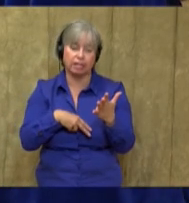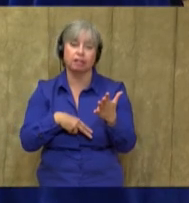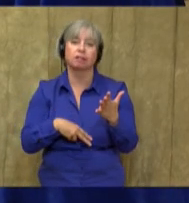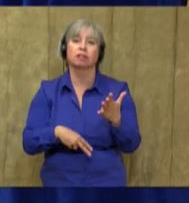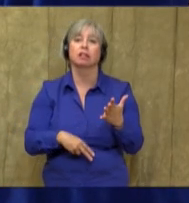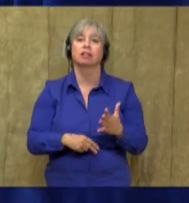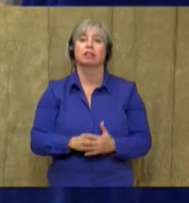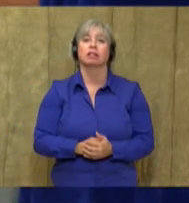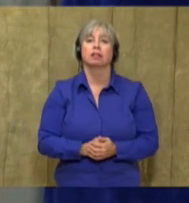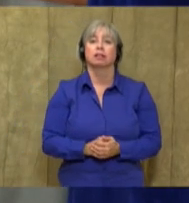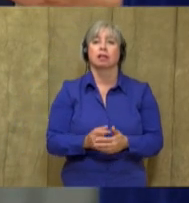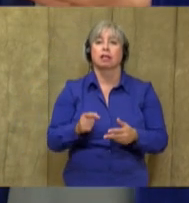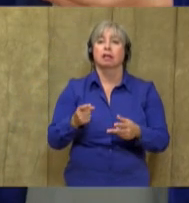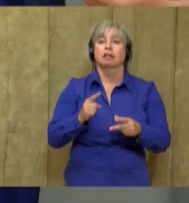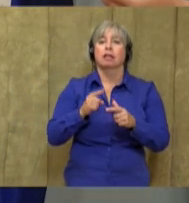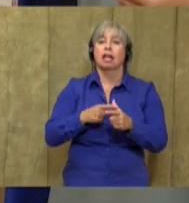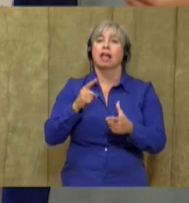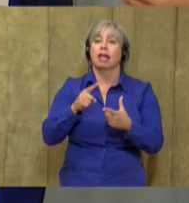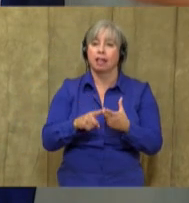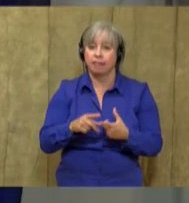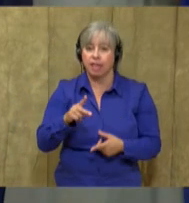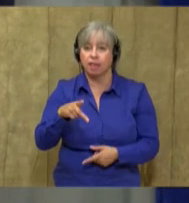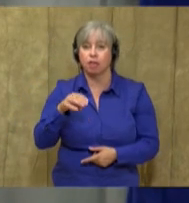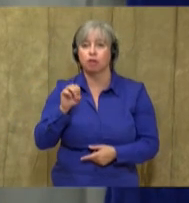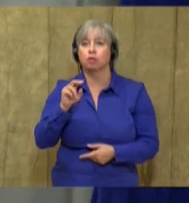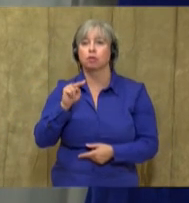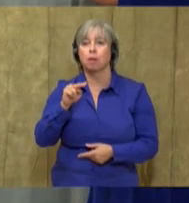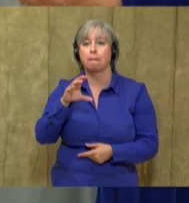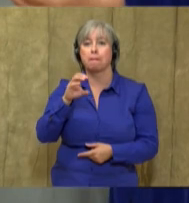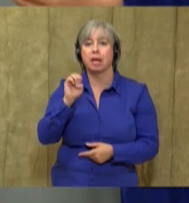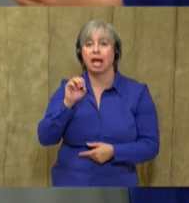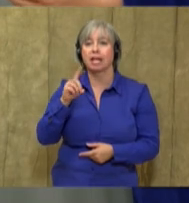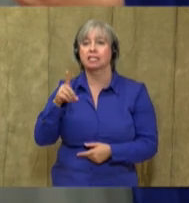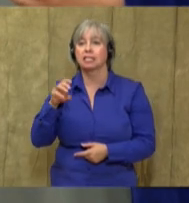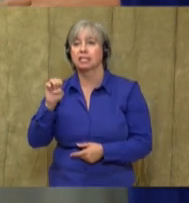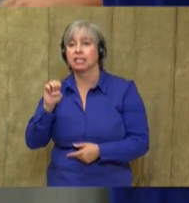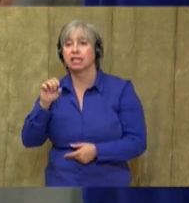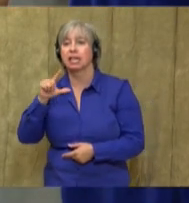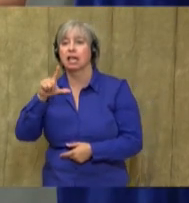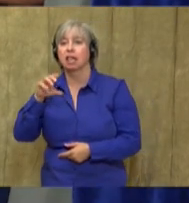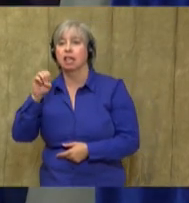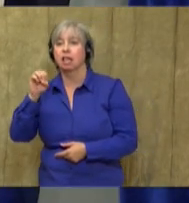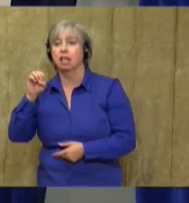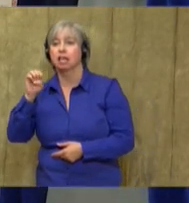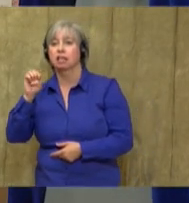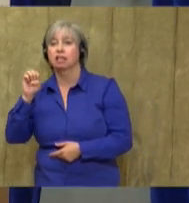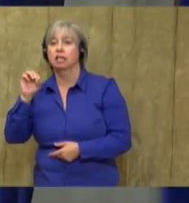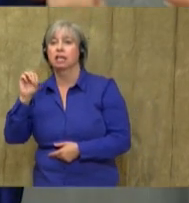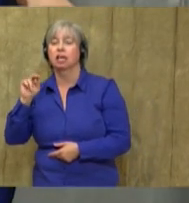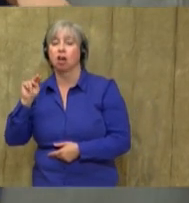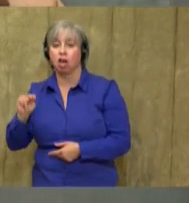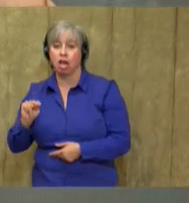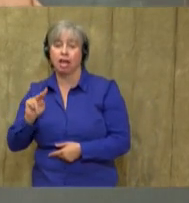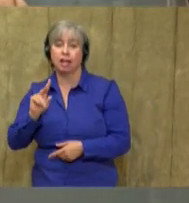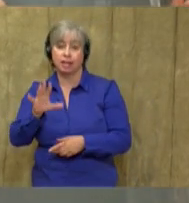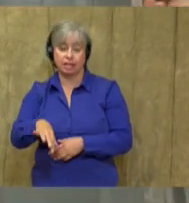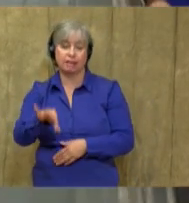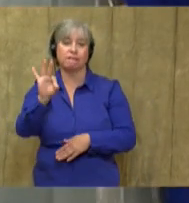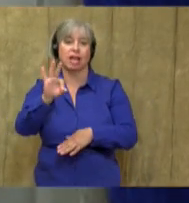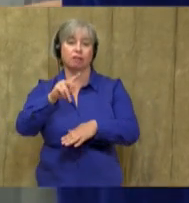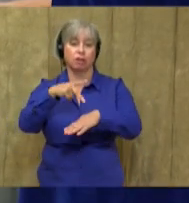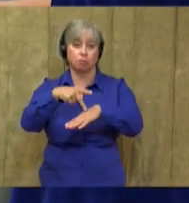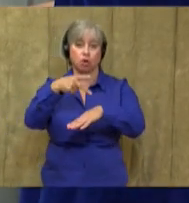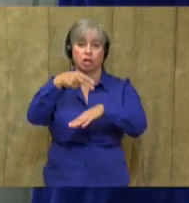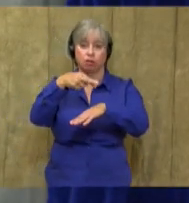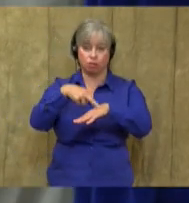know about. And then there's Ponce de Leon, who is going to discover Puerto Rico, and he is going to search for the Fountain of